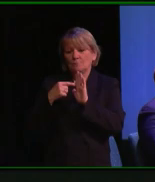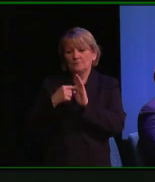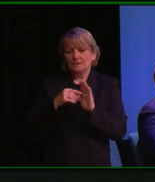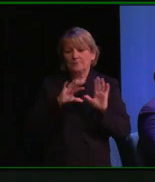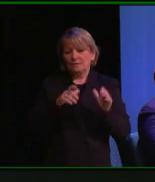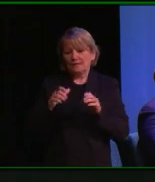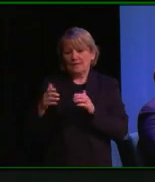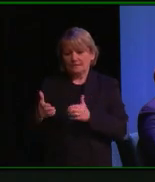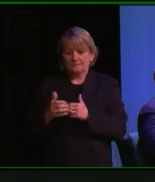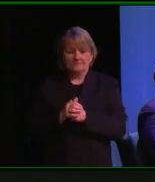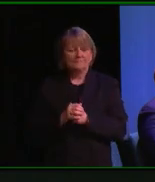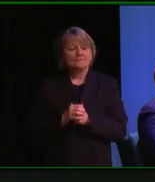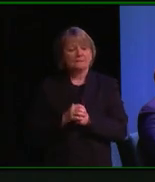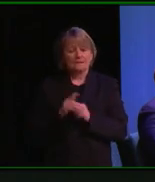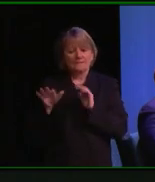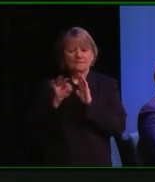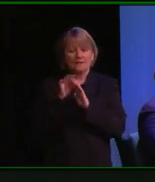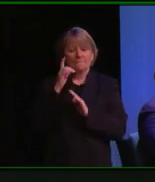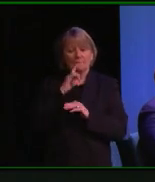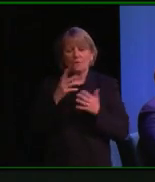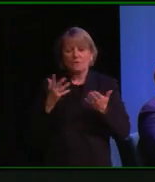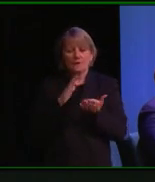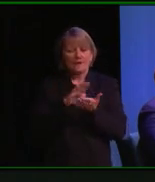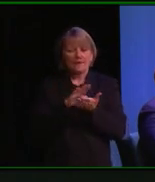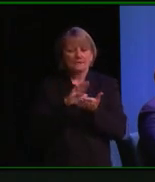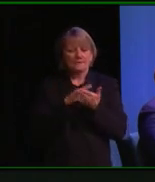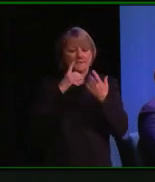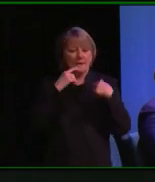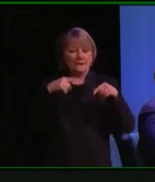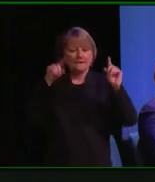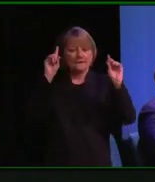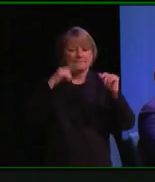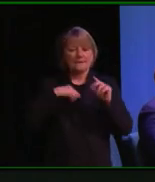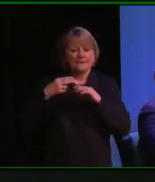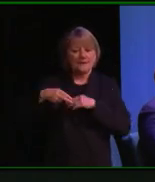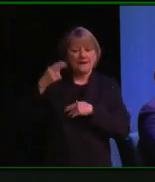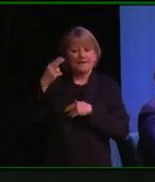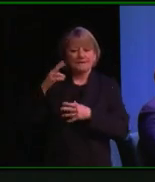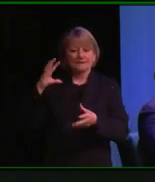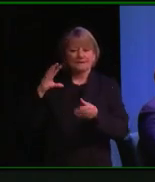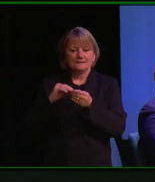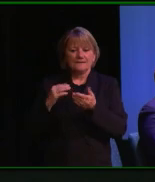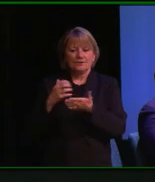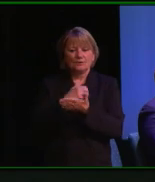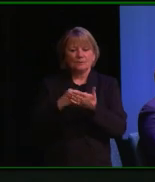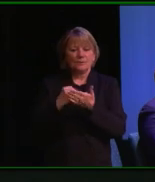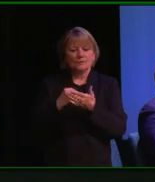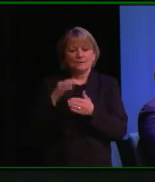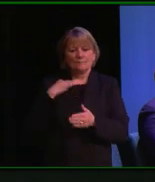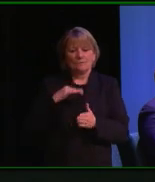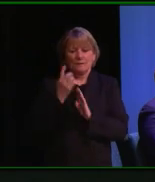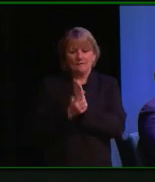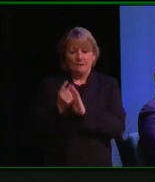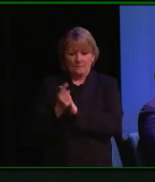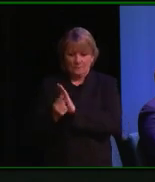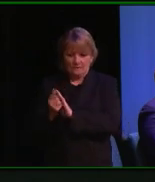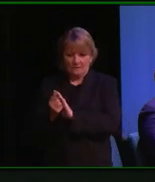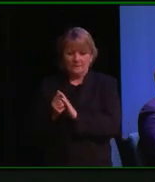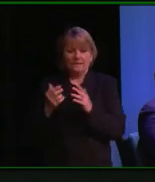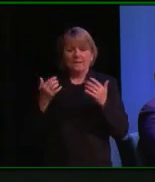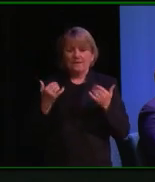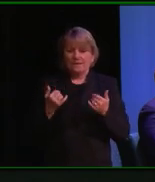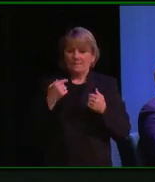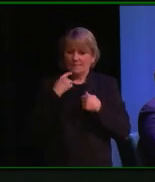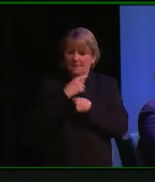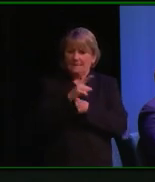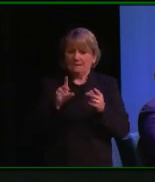classmates. They are selected for their academic excellence and the highest accumulation of credit hours. As I announce your